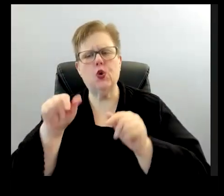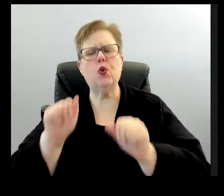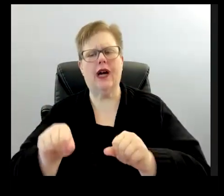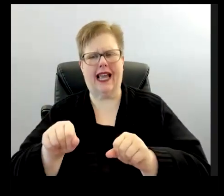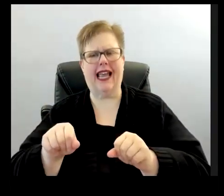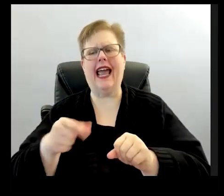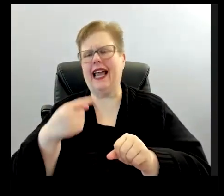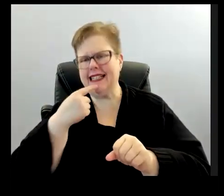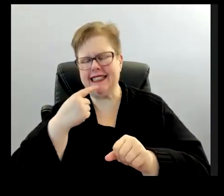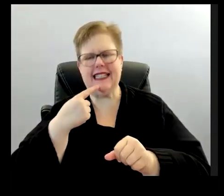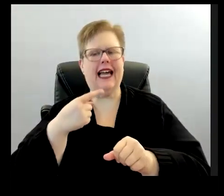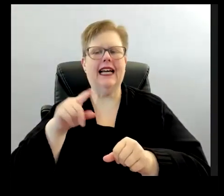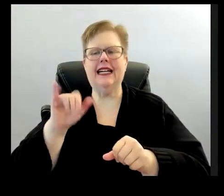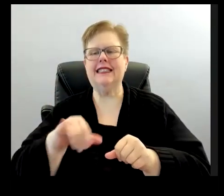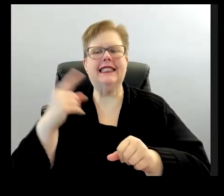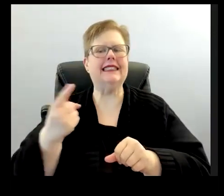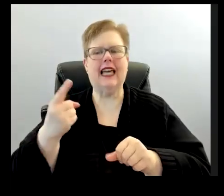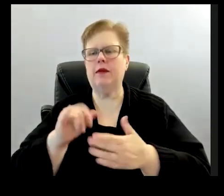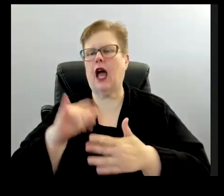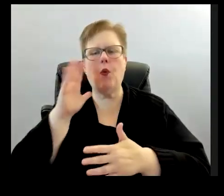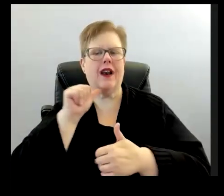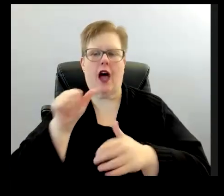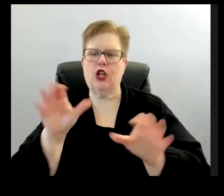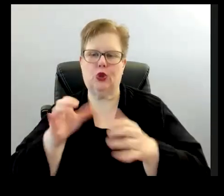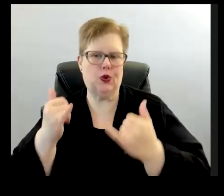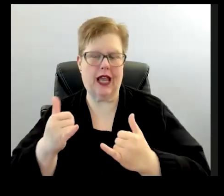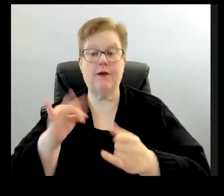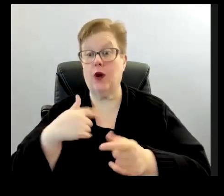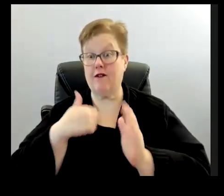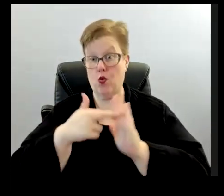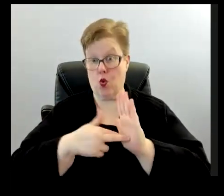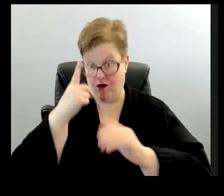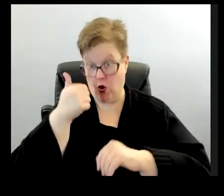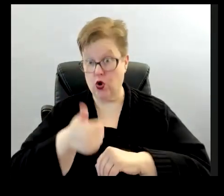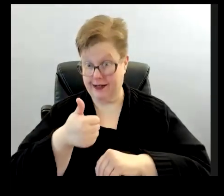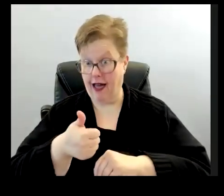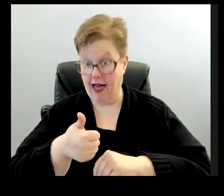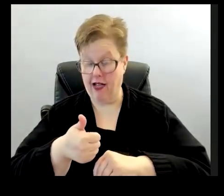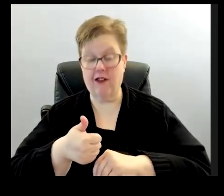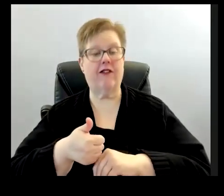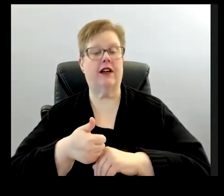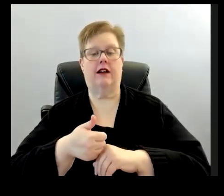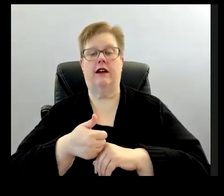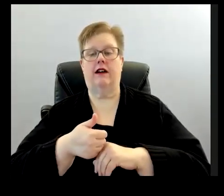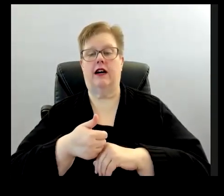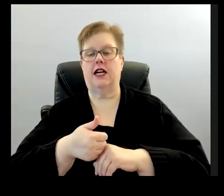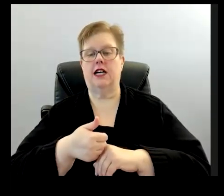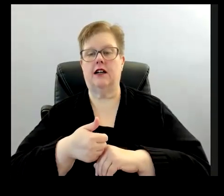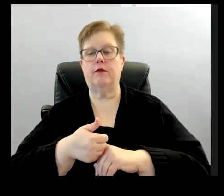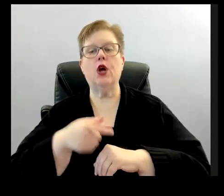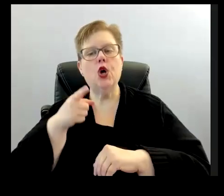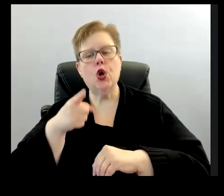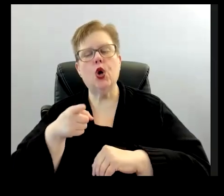say, you know what, this is something I'm not going to do today. So if you have a rule for yourself that you